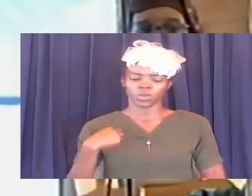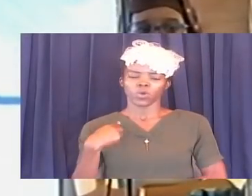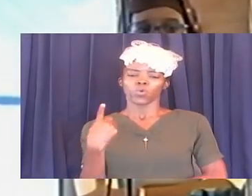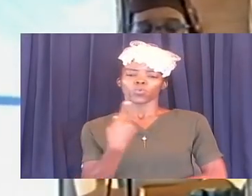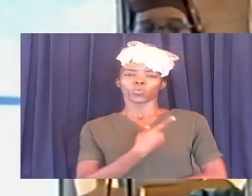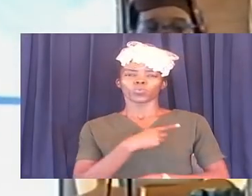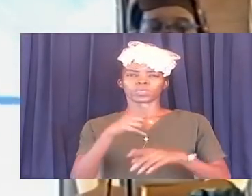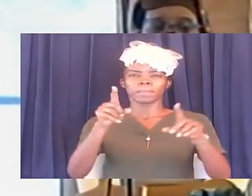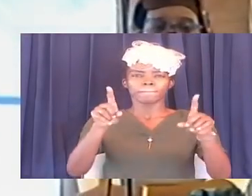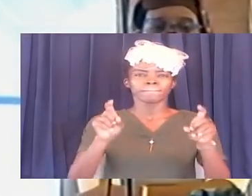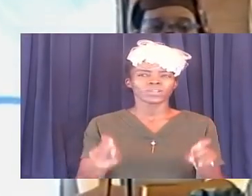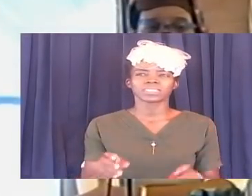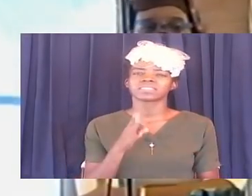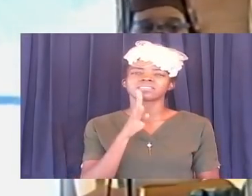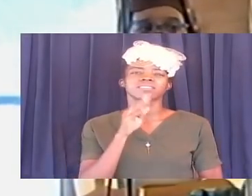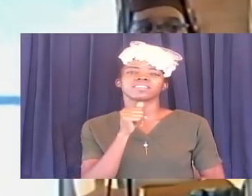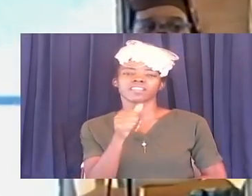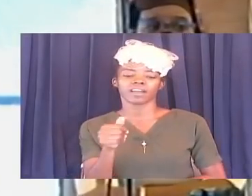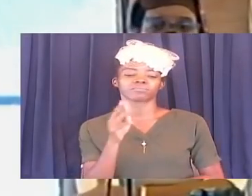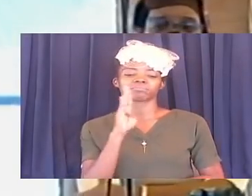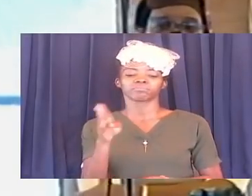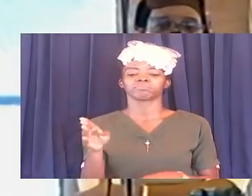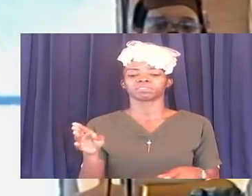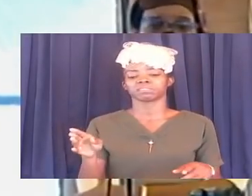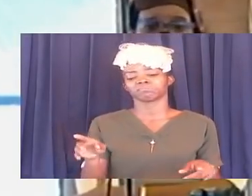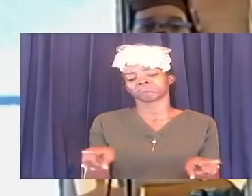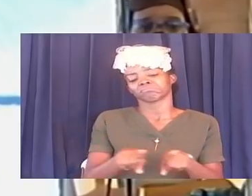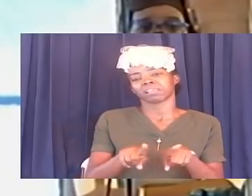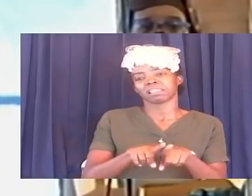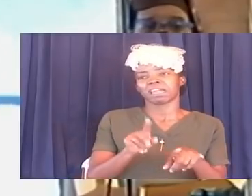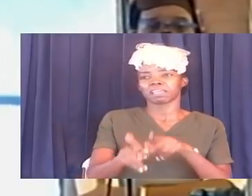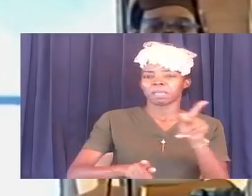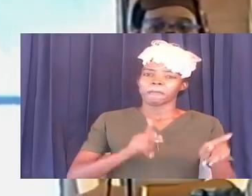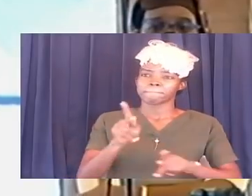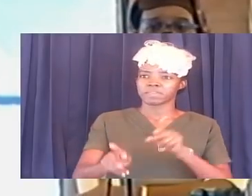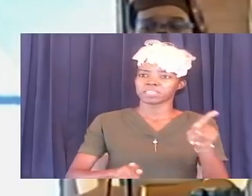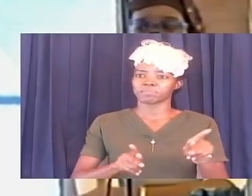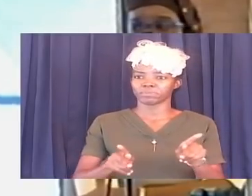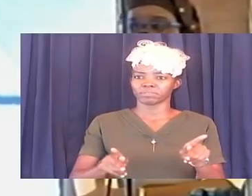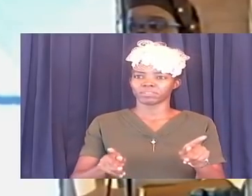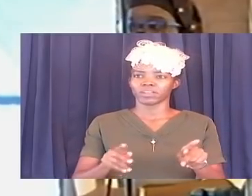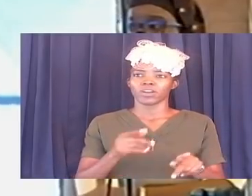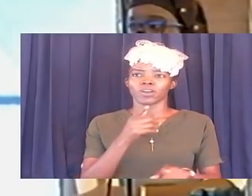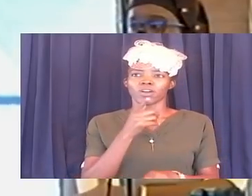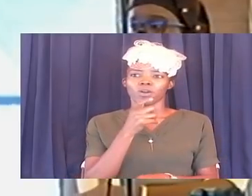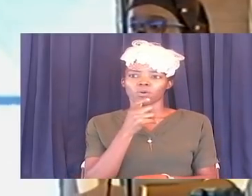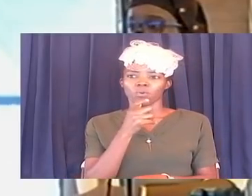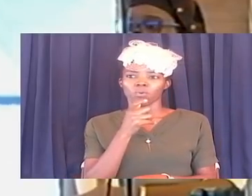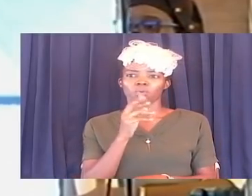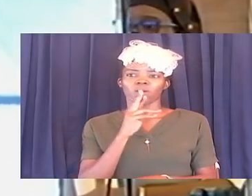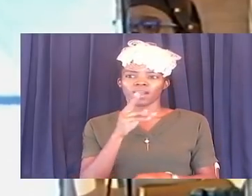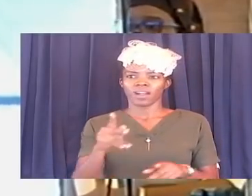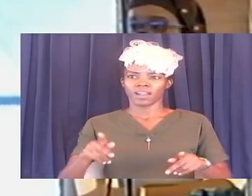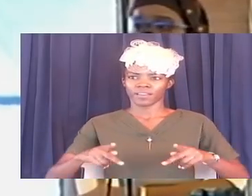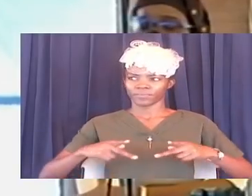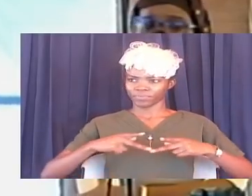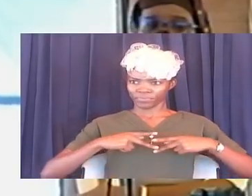scribes and Pharisees. Now, these are persons that were versed in the law, focused on the